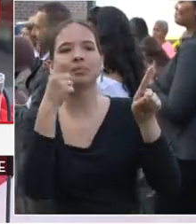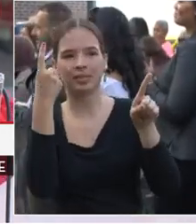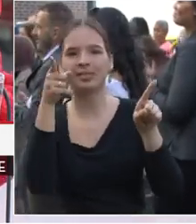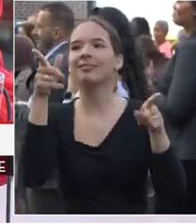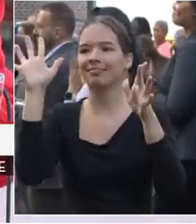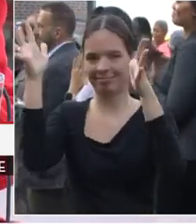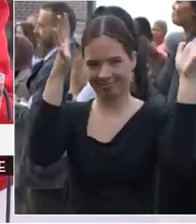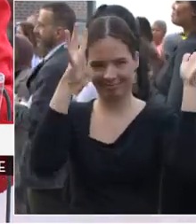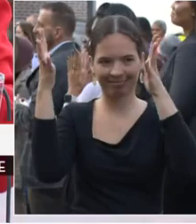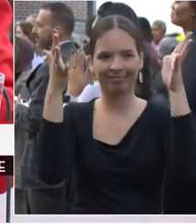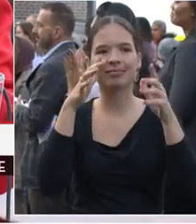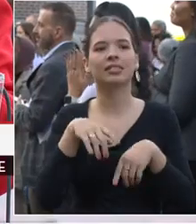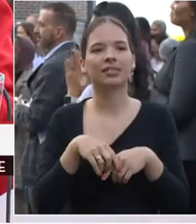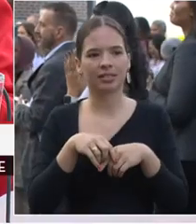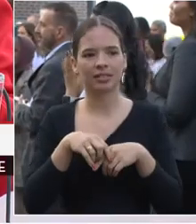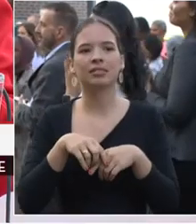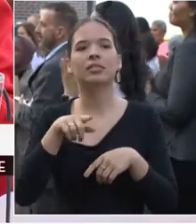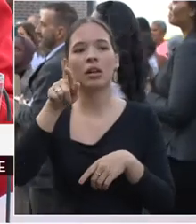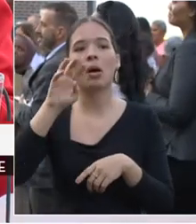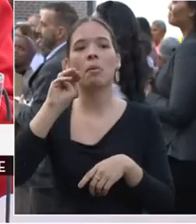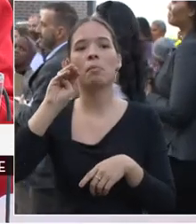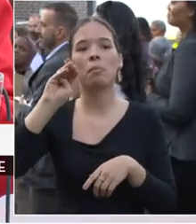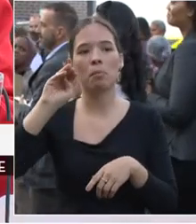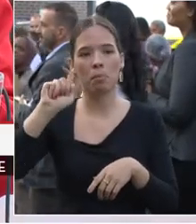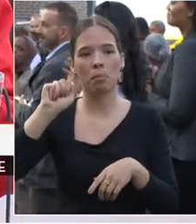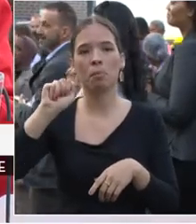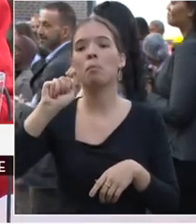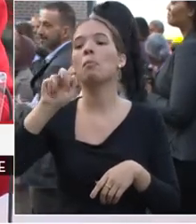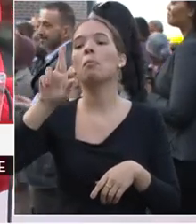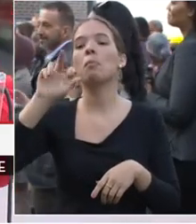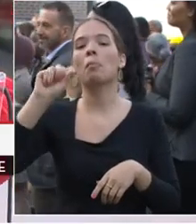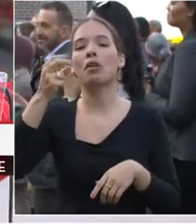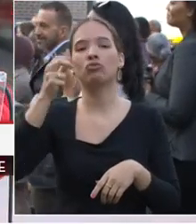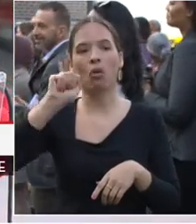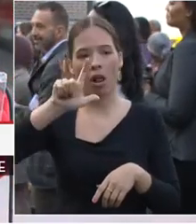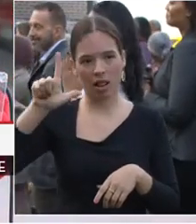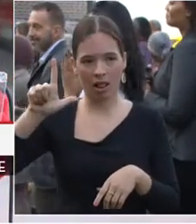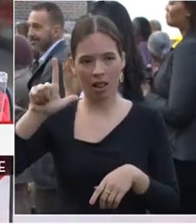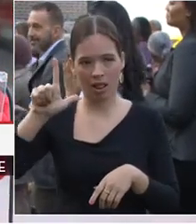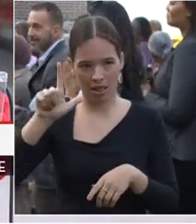Marshall Heights Community Development Organization,